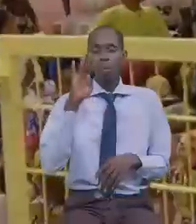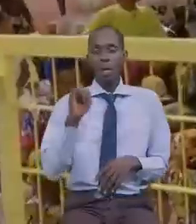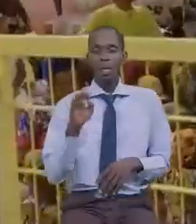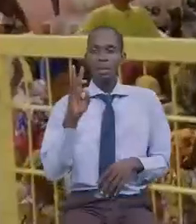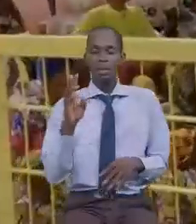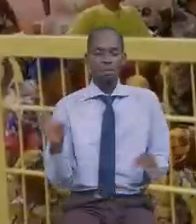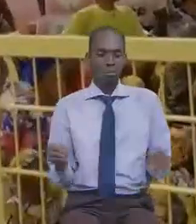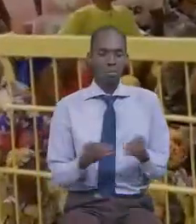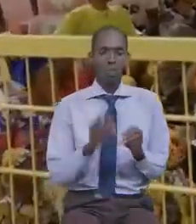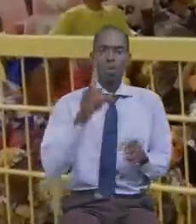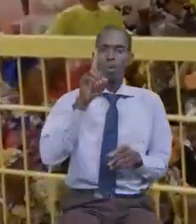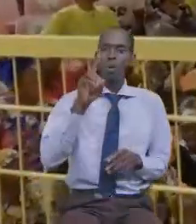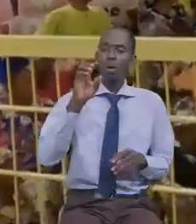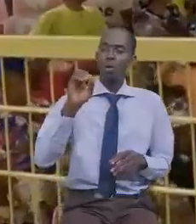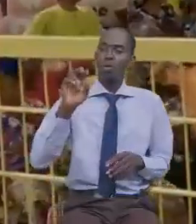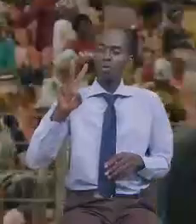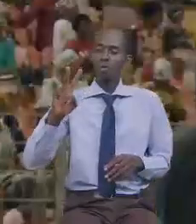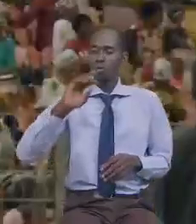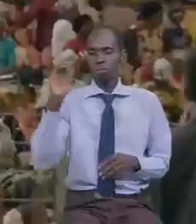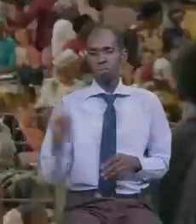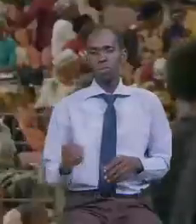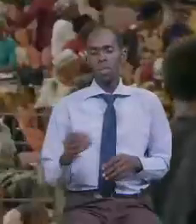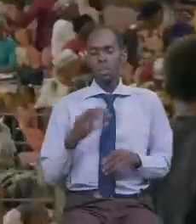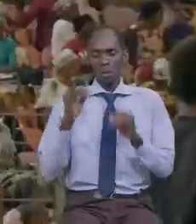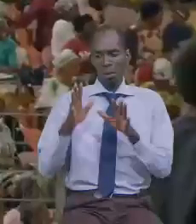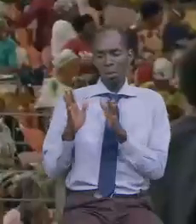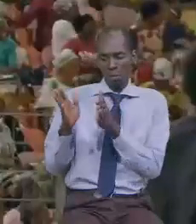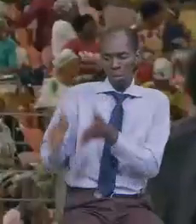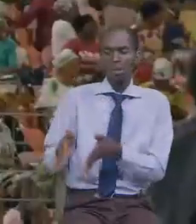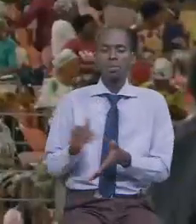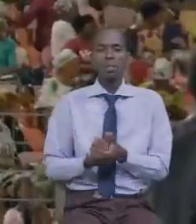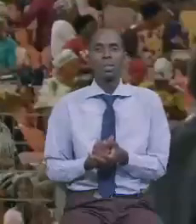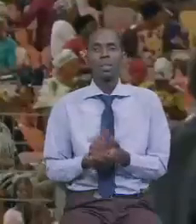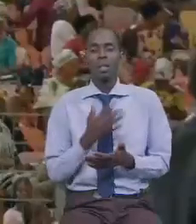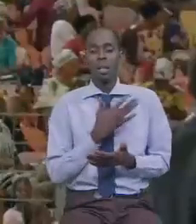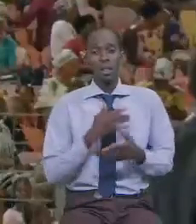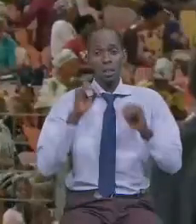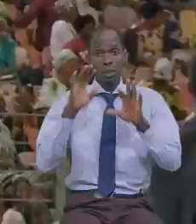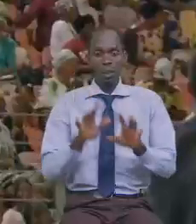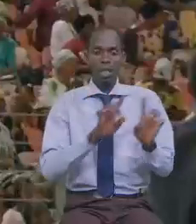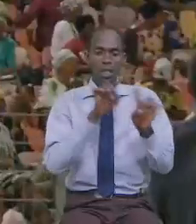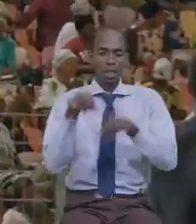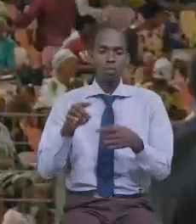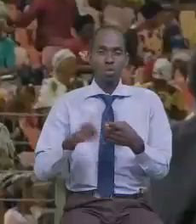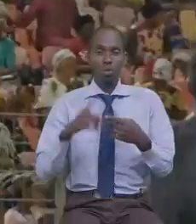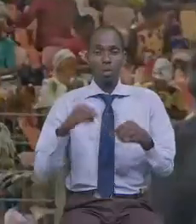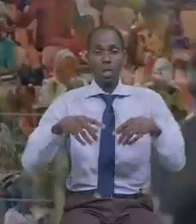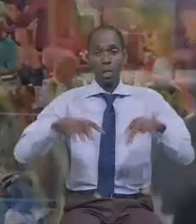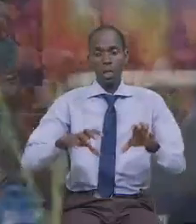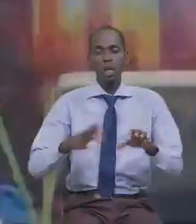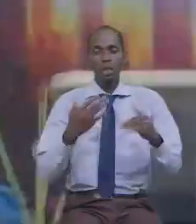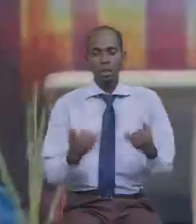102%. And he left it like that. And he came to class distributing our papers,